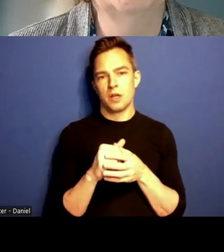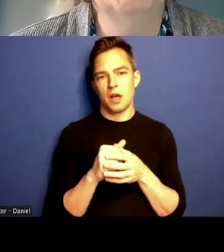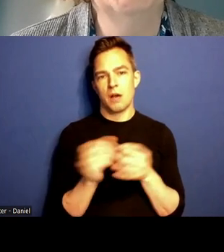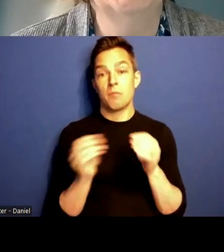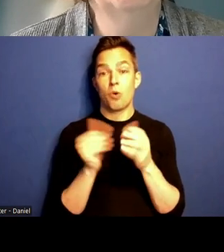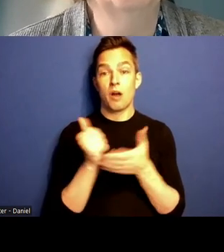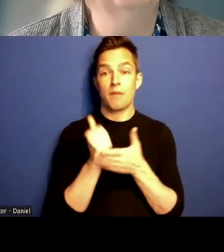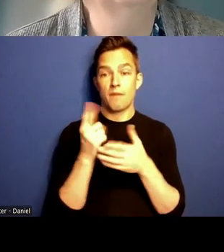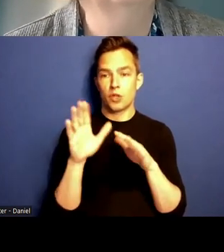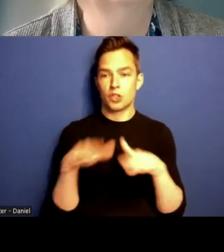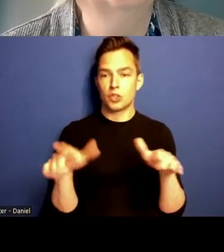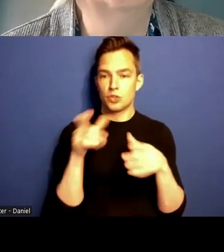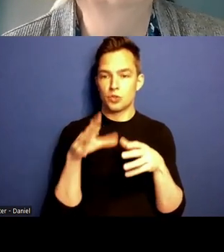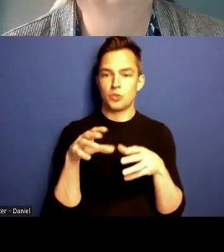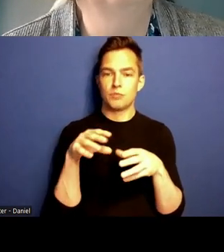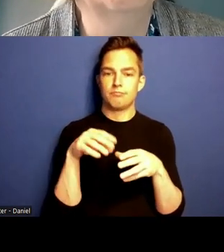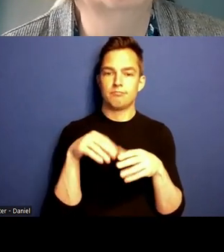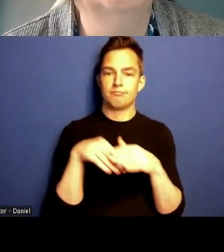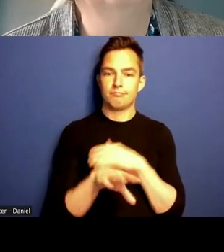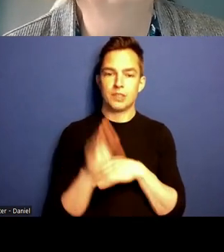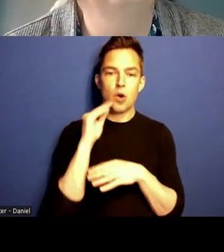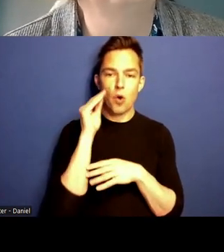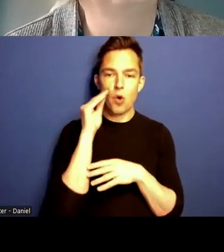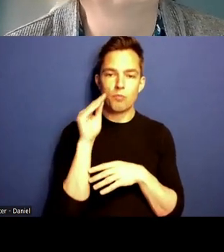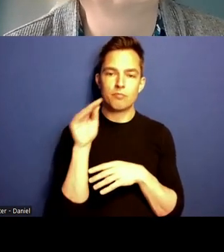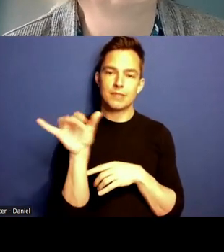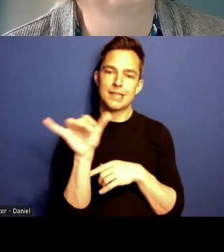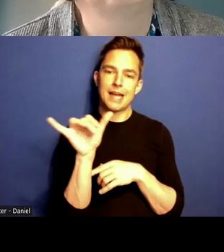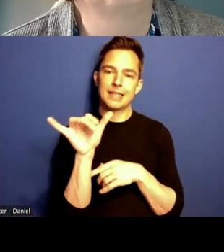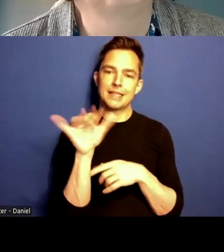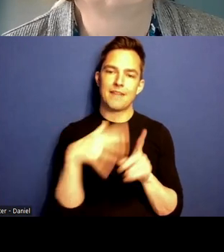children to be in a home-like setting. Next slide.